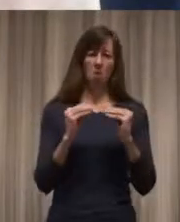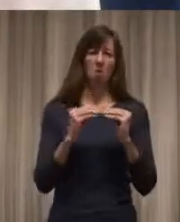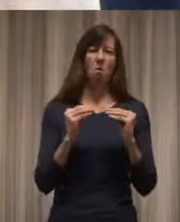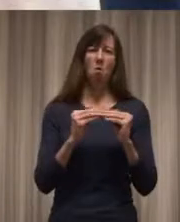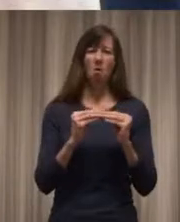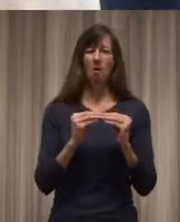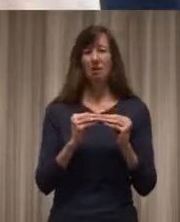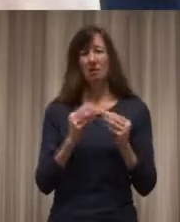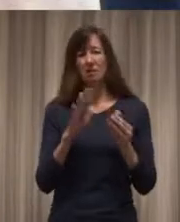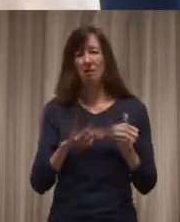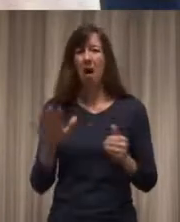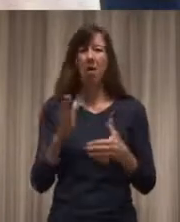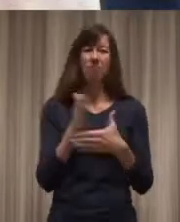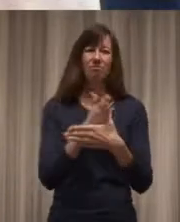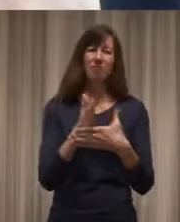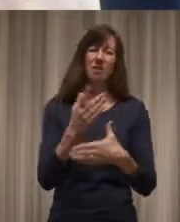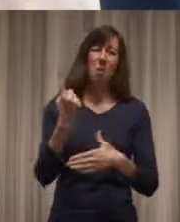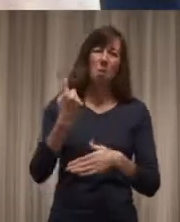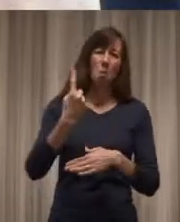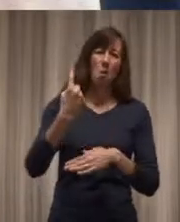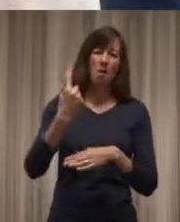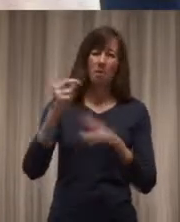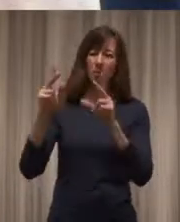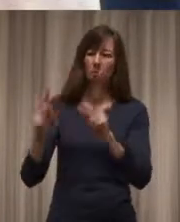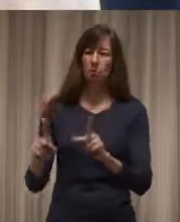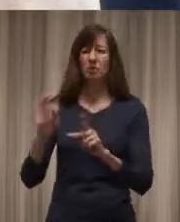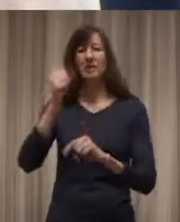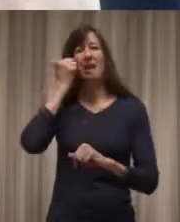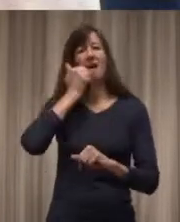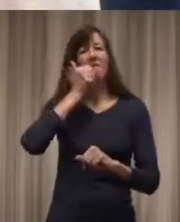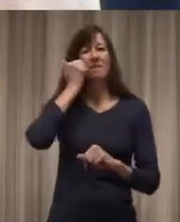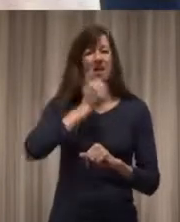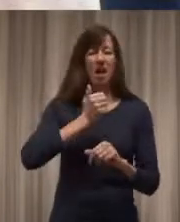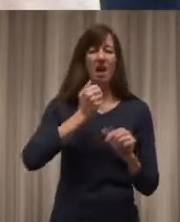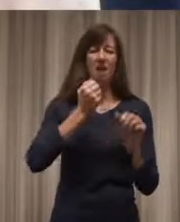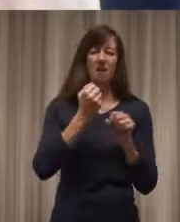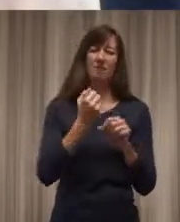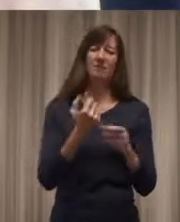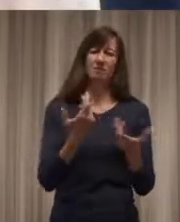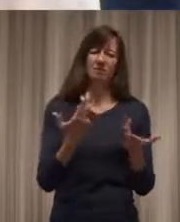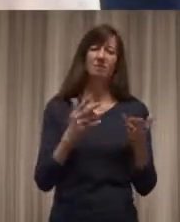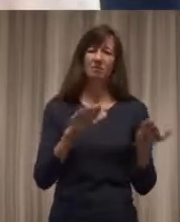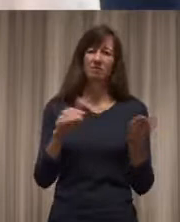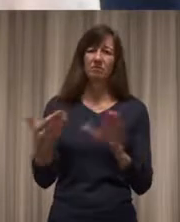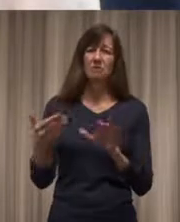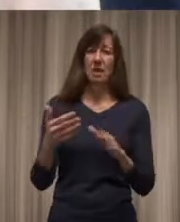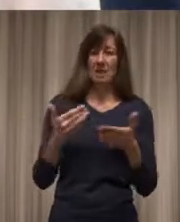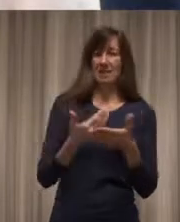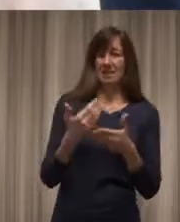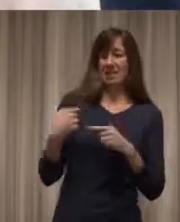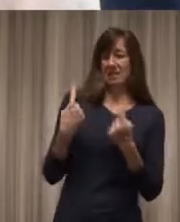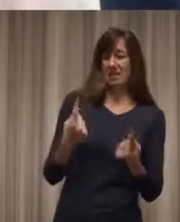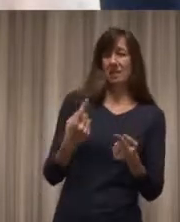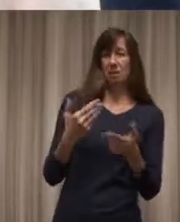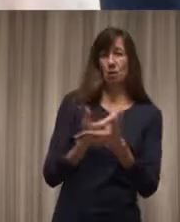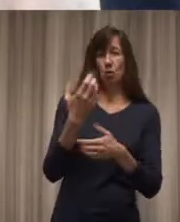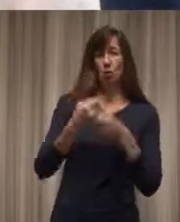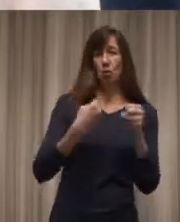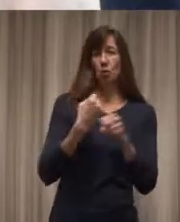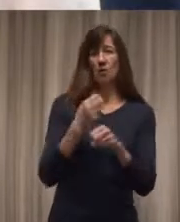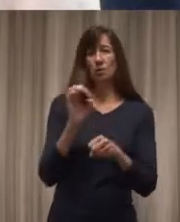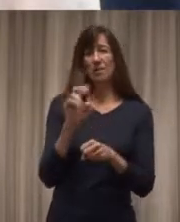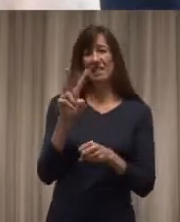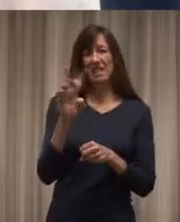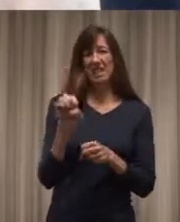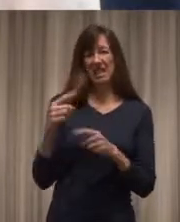per day or more to COVID. And unfortunately, since our last update on New Year's Eve, we've had 6 additional fatalities of Ulster